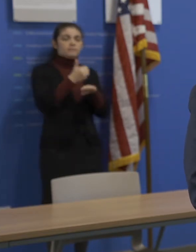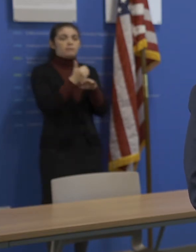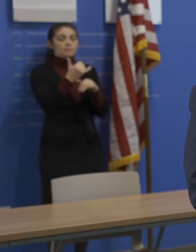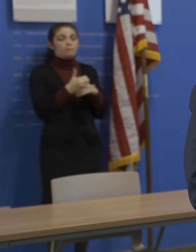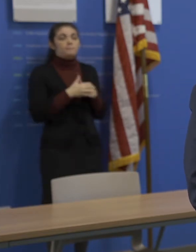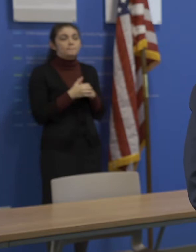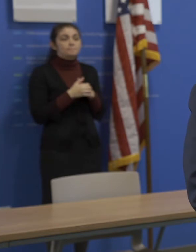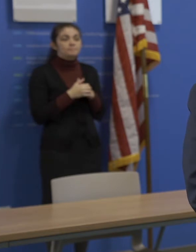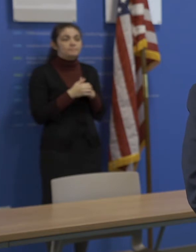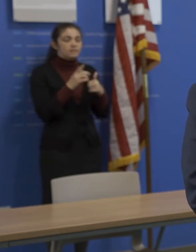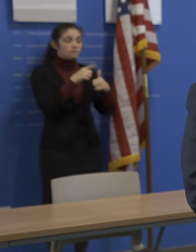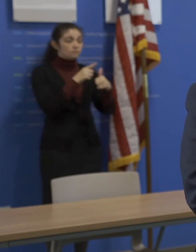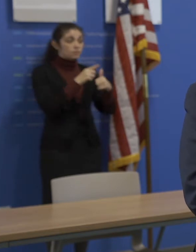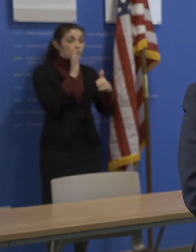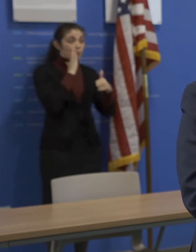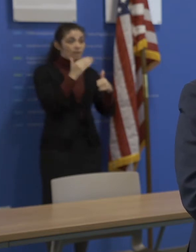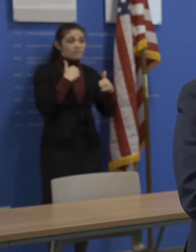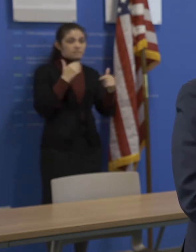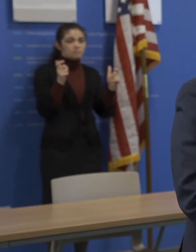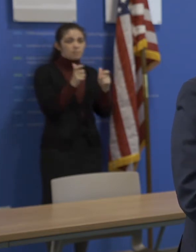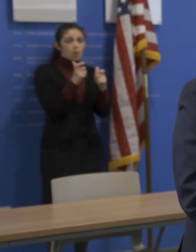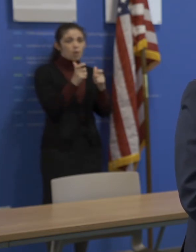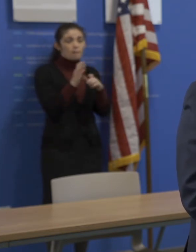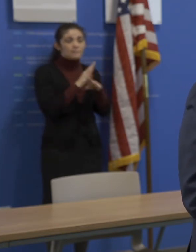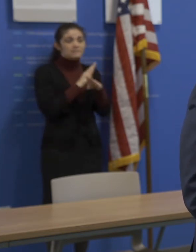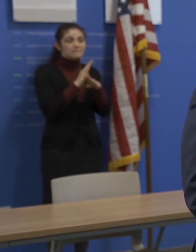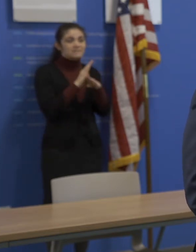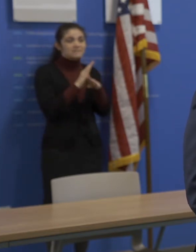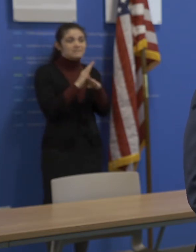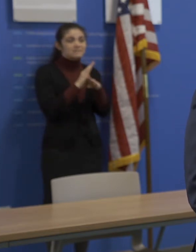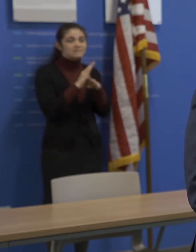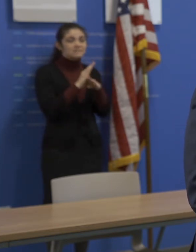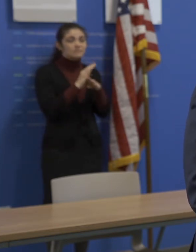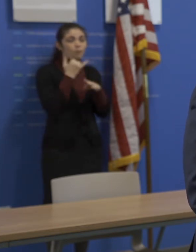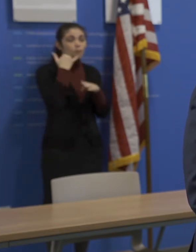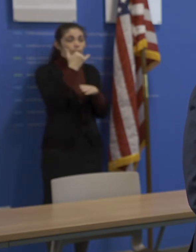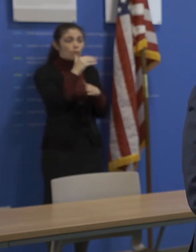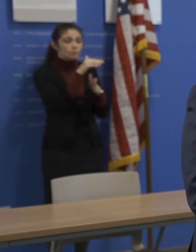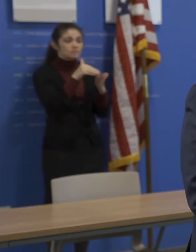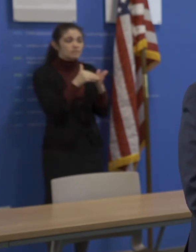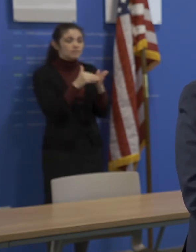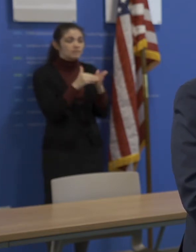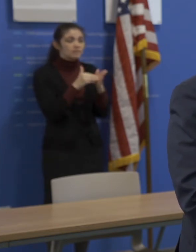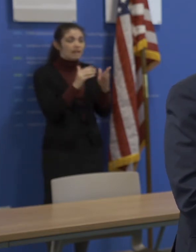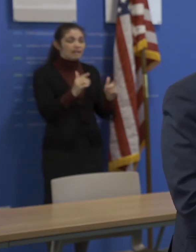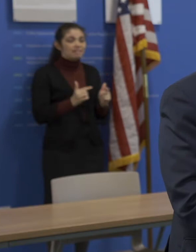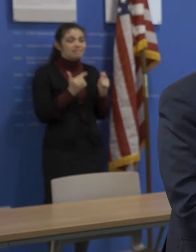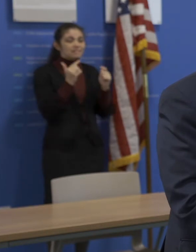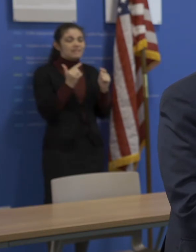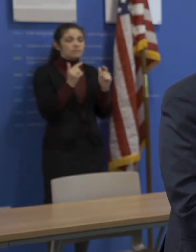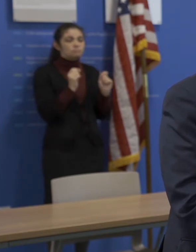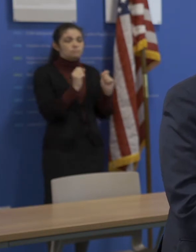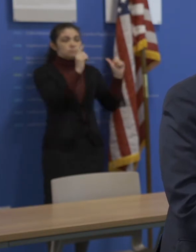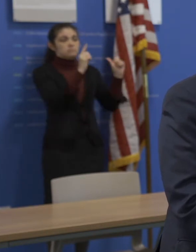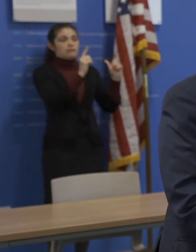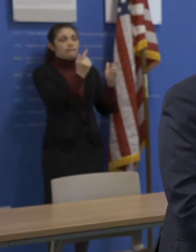First, we're creating a small business resource call center, which will go live Tuesday of next